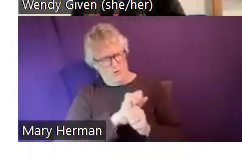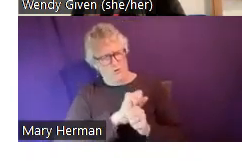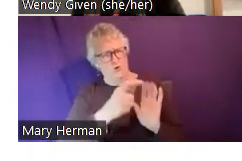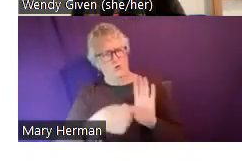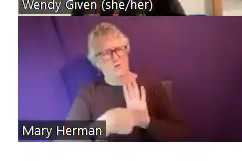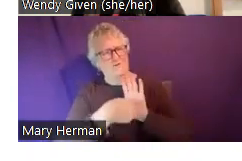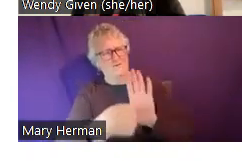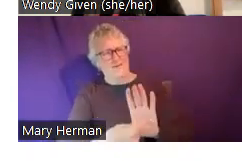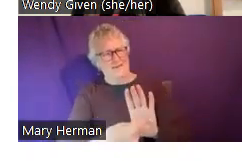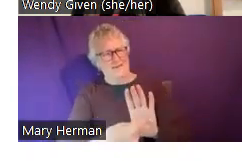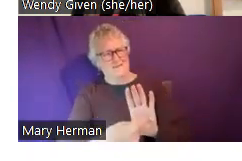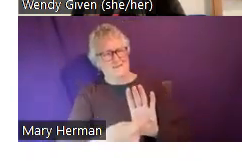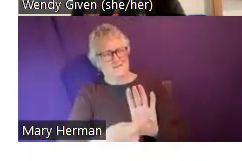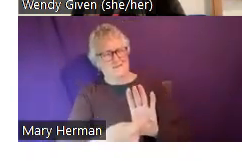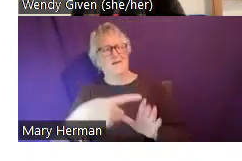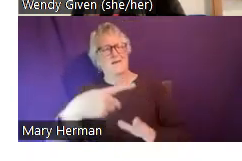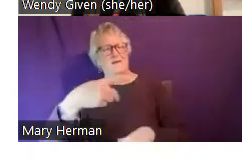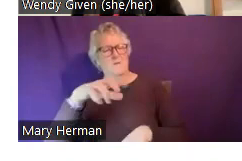that in them?